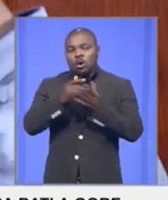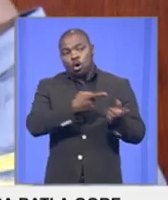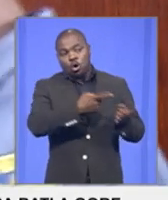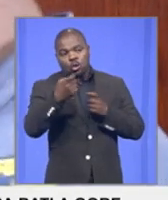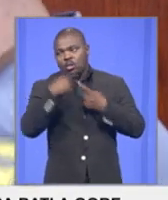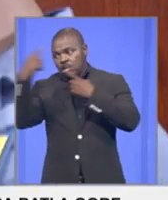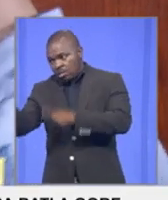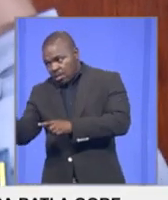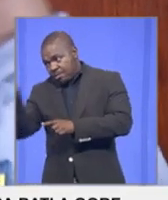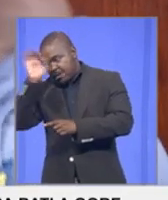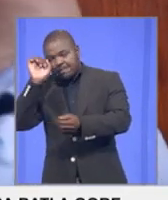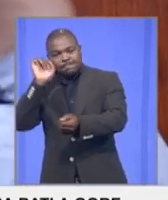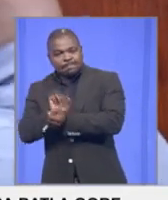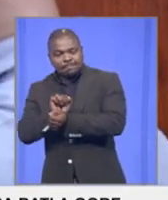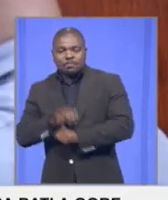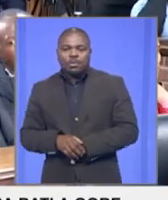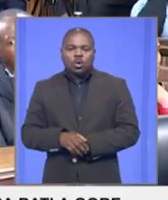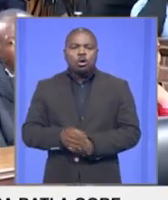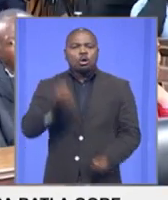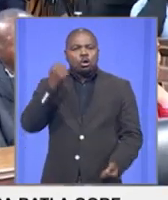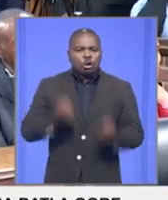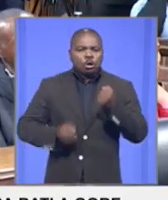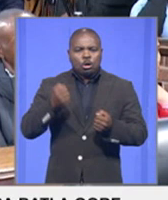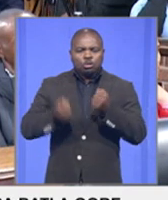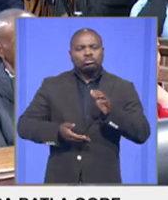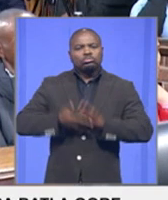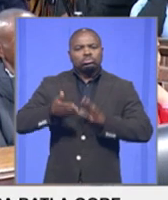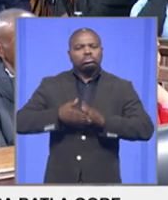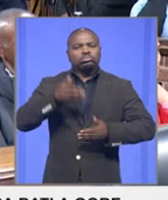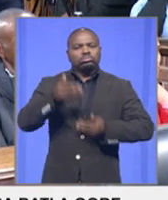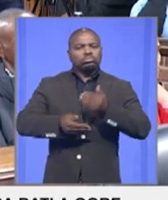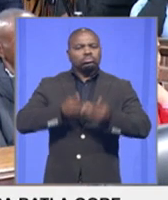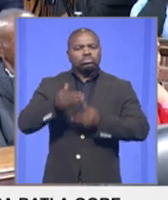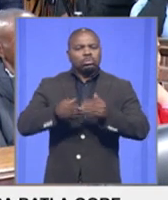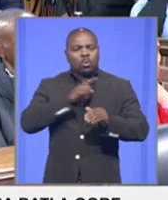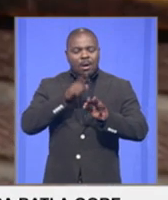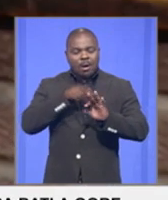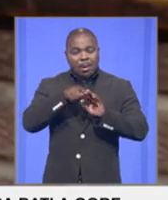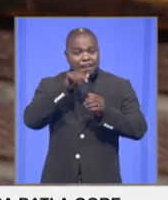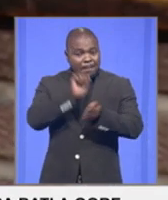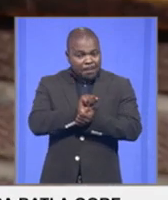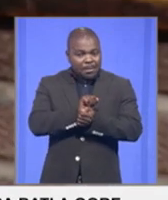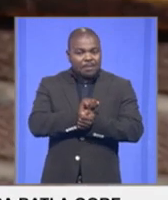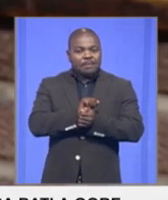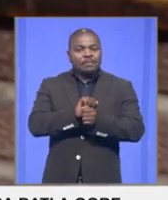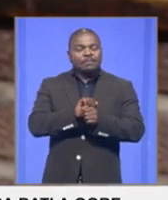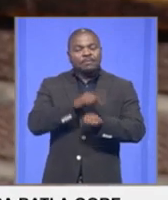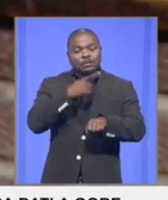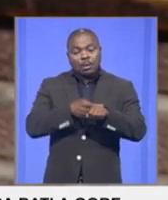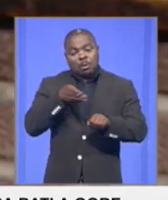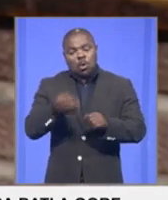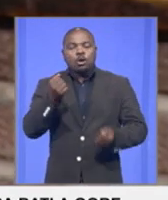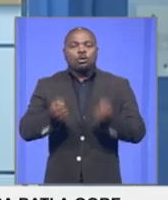ke kwa tshwerweng. Kgetse e ne ya simolola go tsamaya sentle morago ga go tlhatlhelwa ga gagwe le kgetlho la ntlha ka